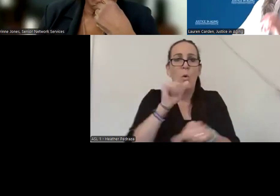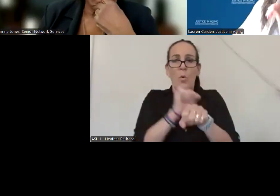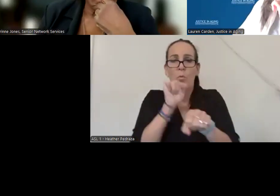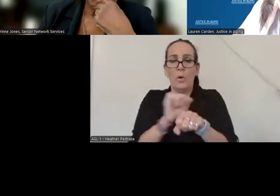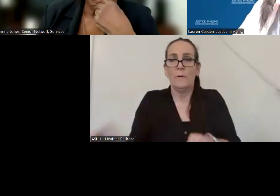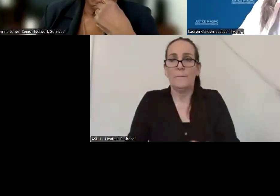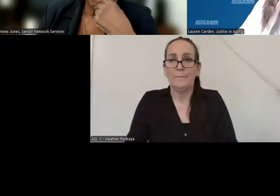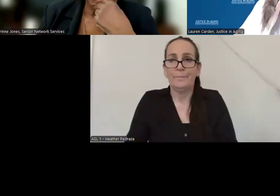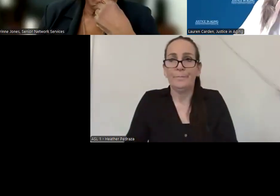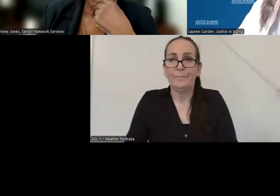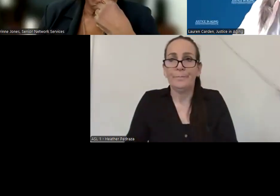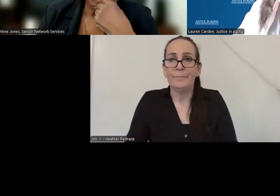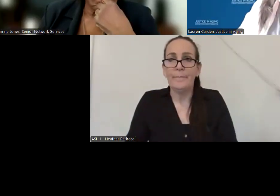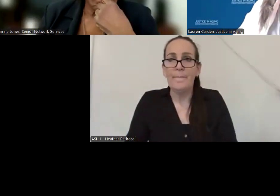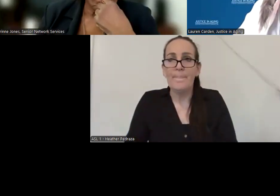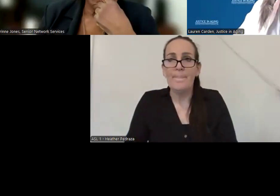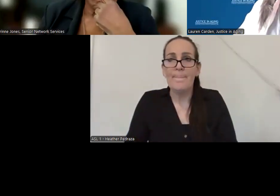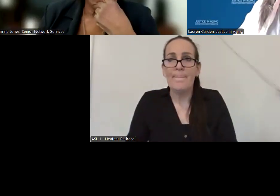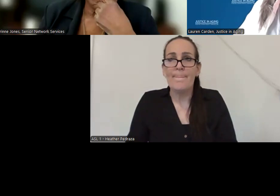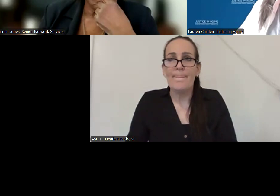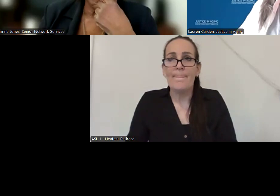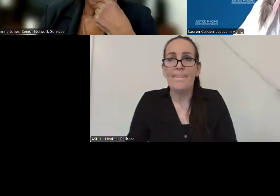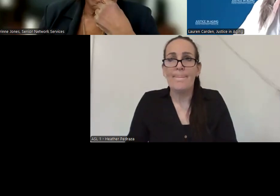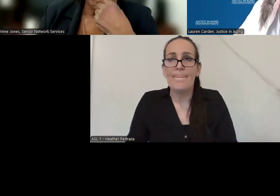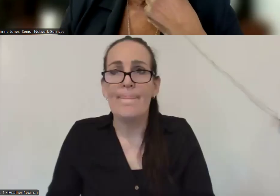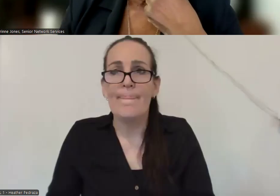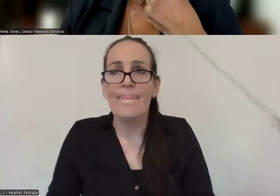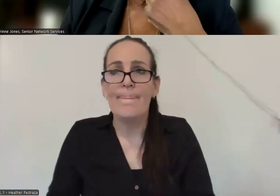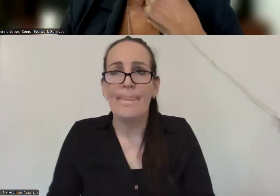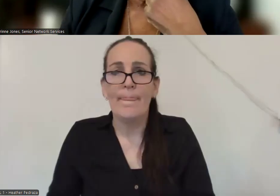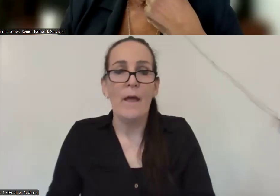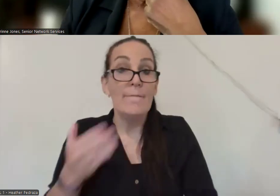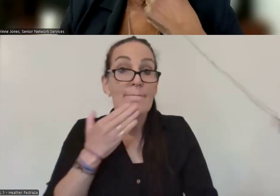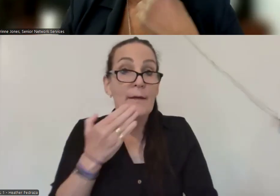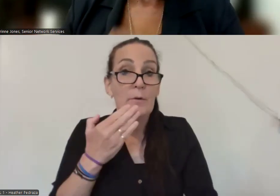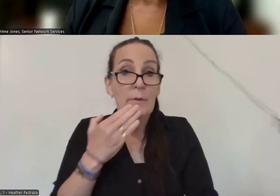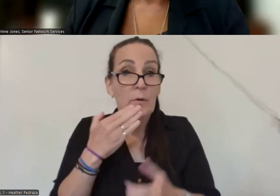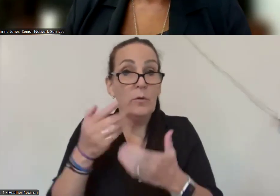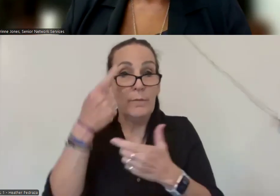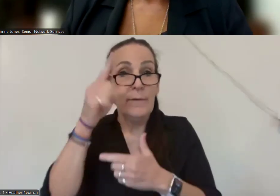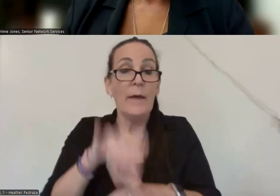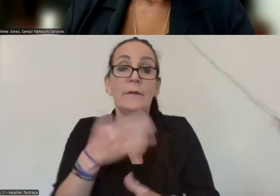Yeah, thank you for that, Debbie. That's so true. Andrea.